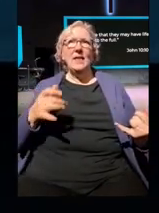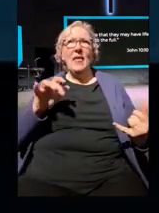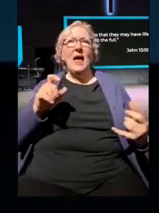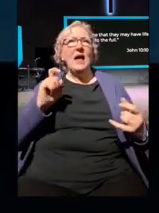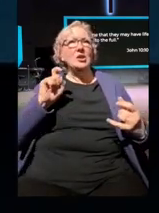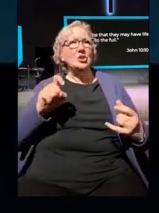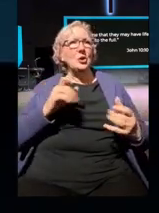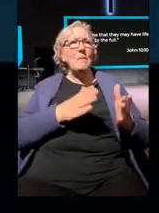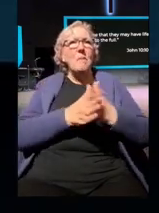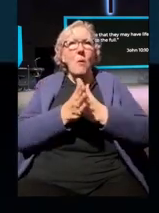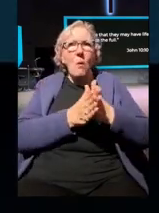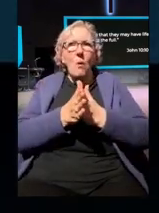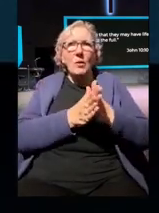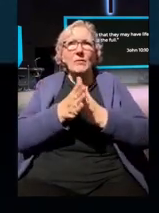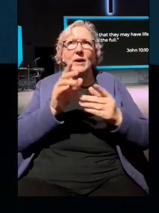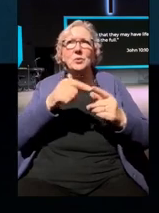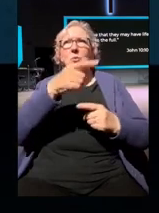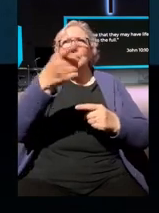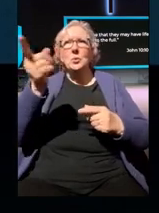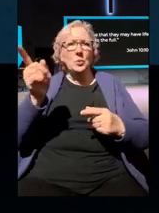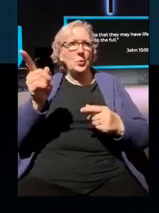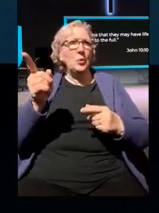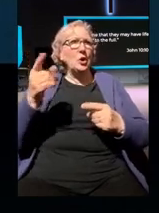for you when you're in those tough times.